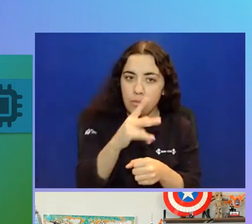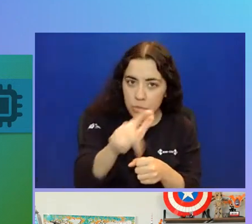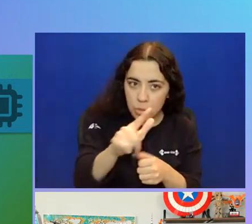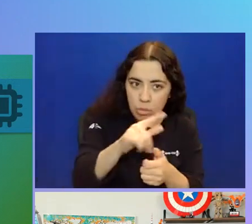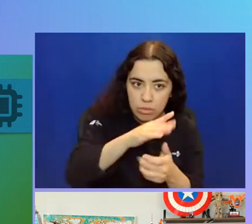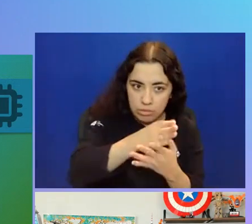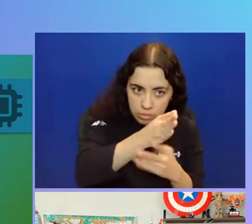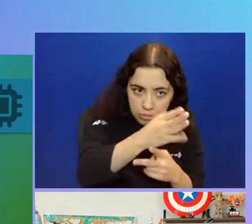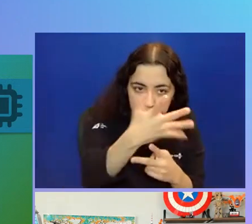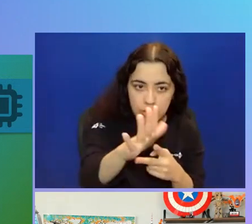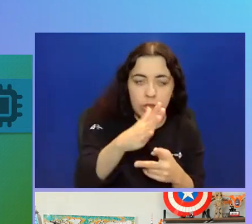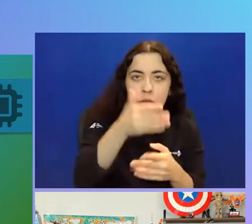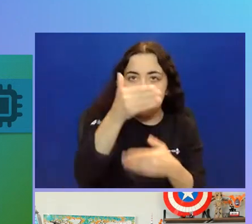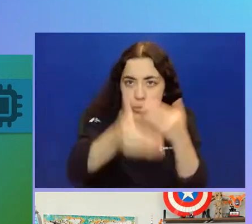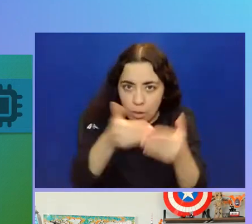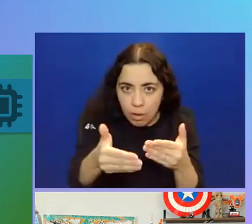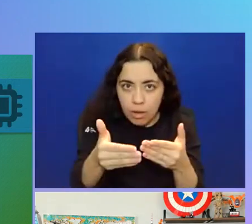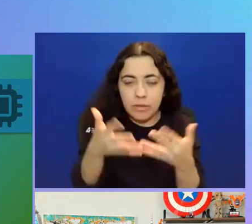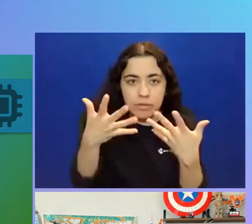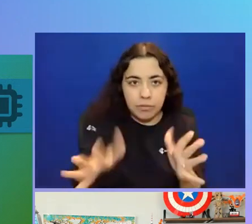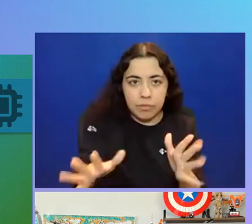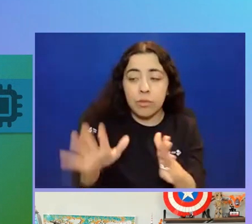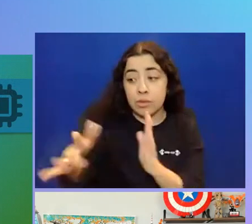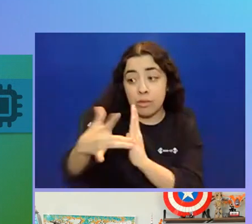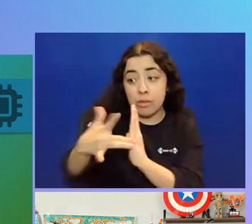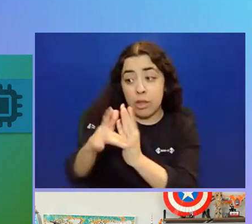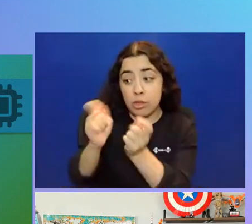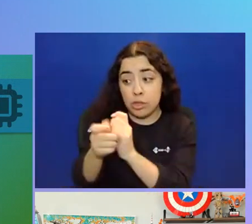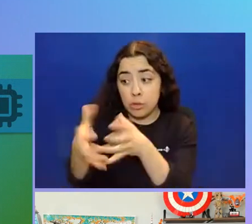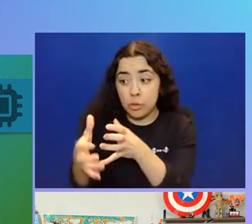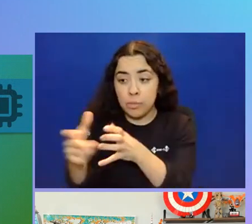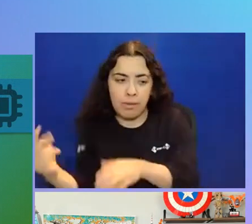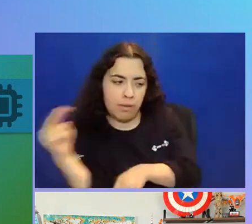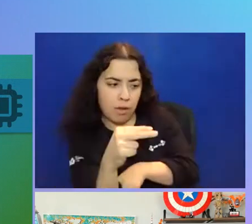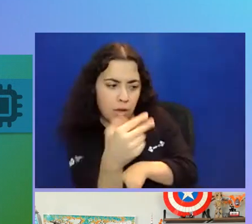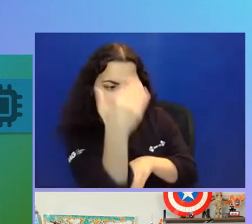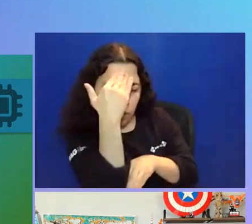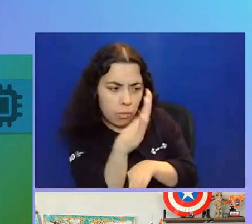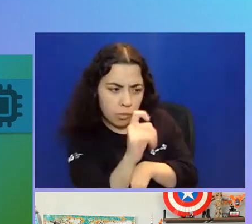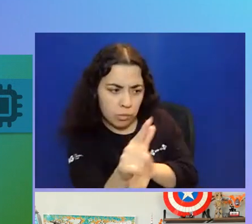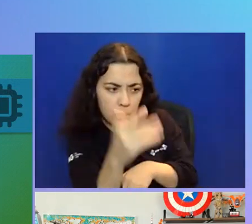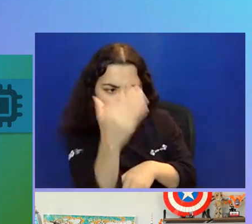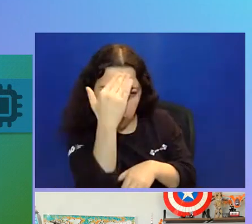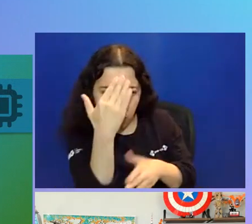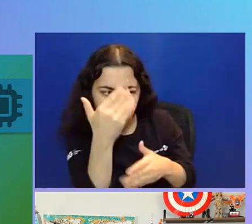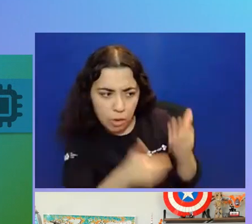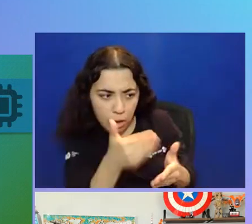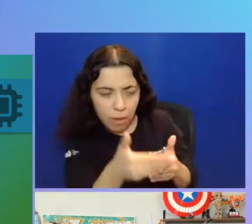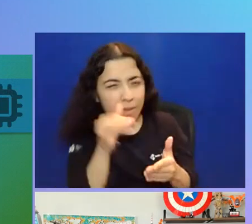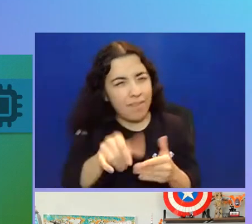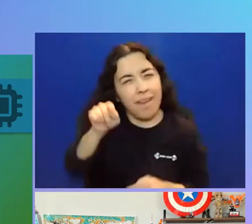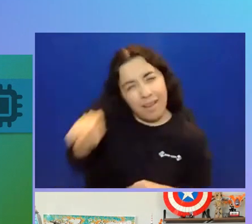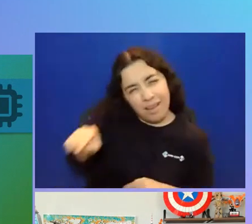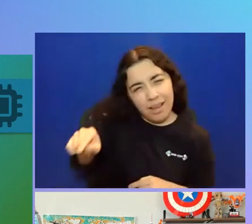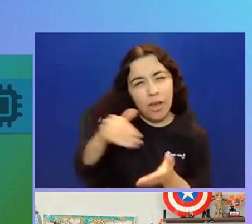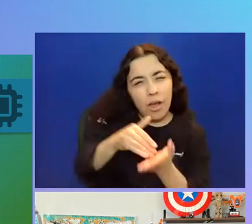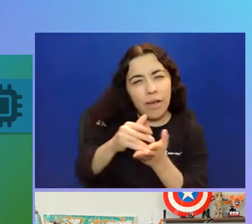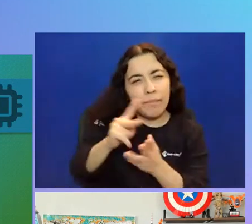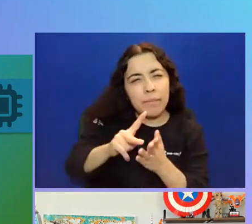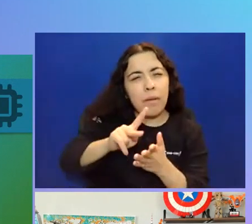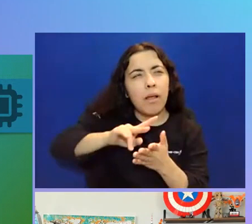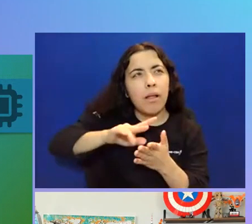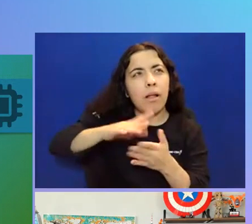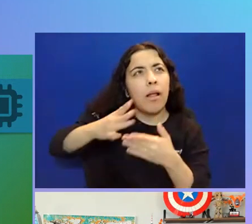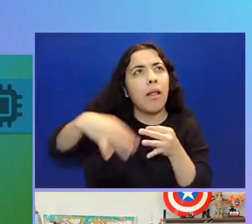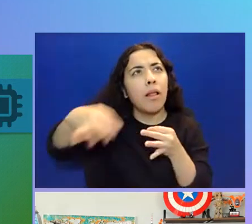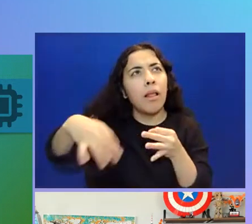your processes in front of your technology change group, because that's kind of the last line of defense as to what makes it into the hands of the people using your products